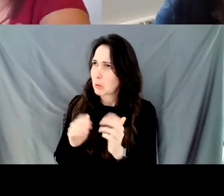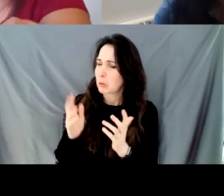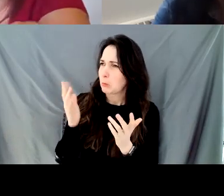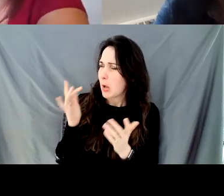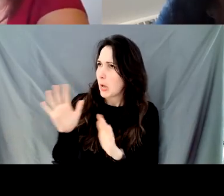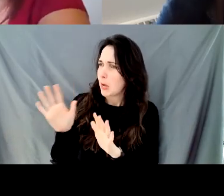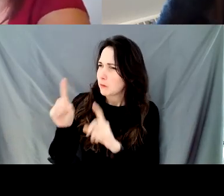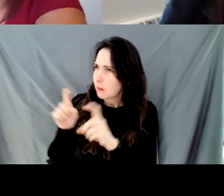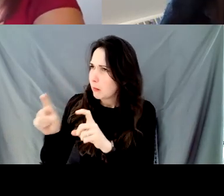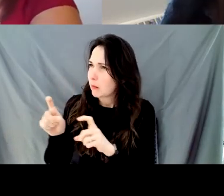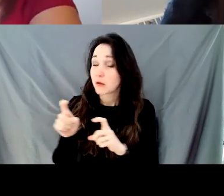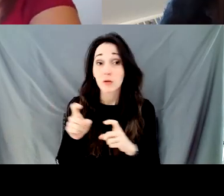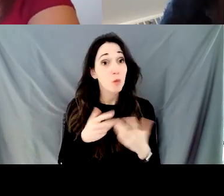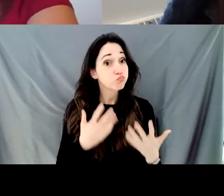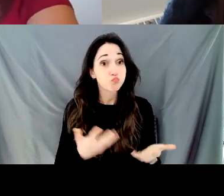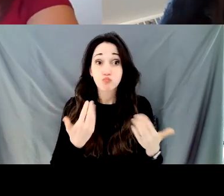it.